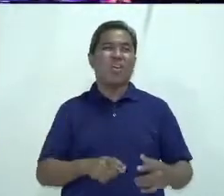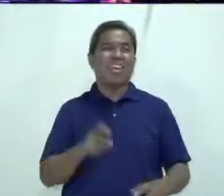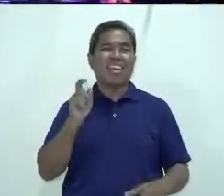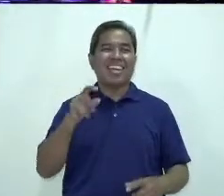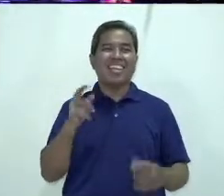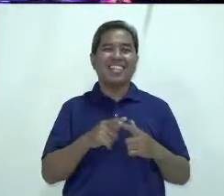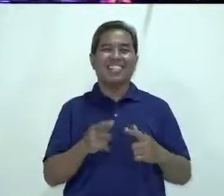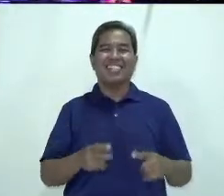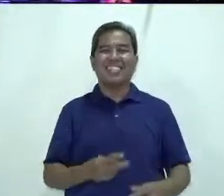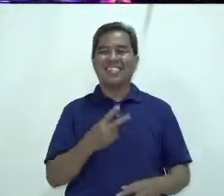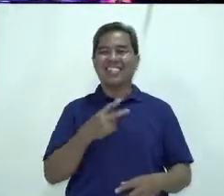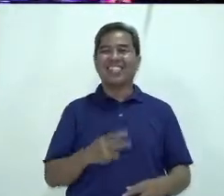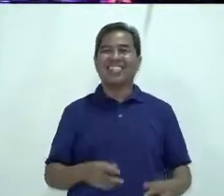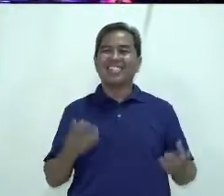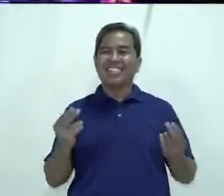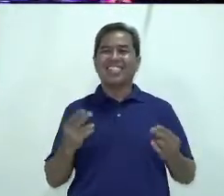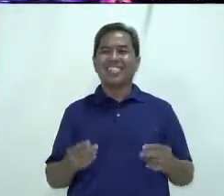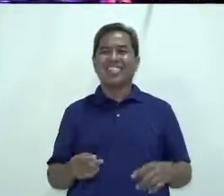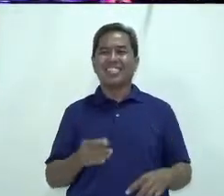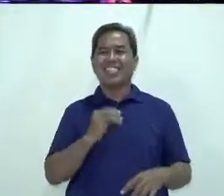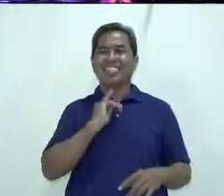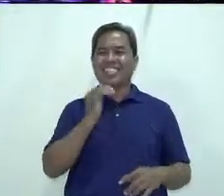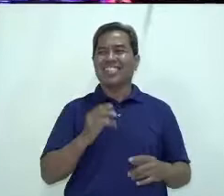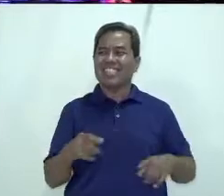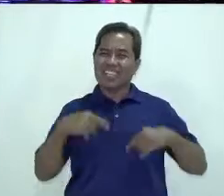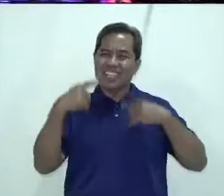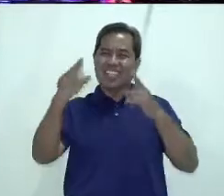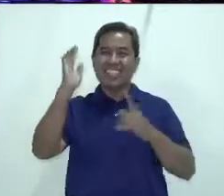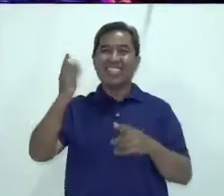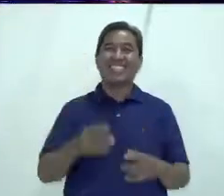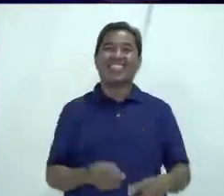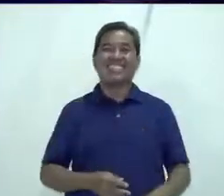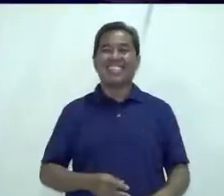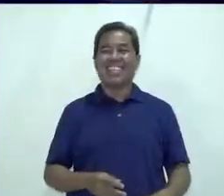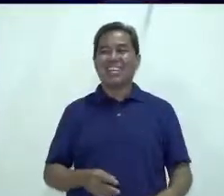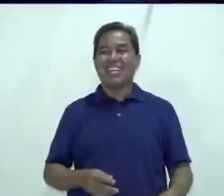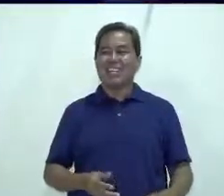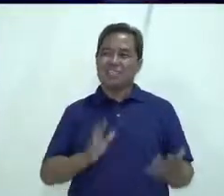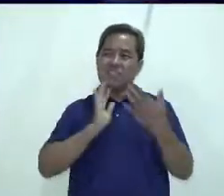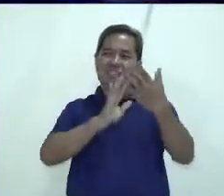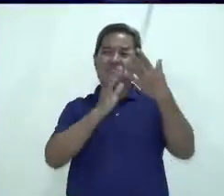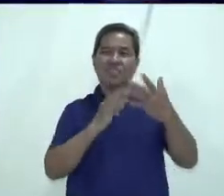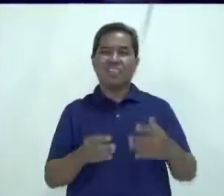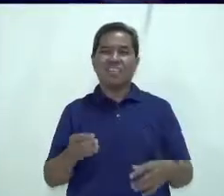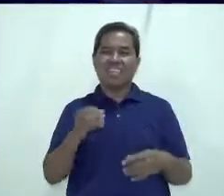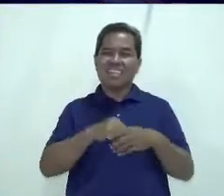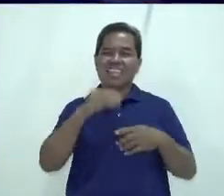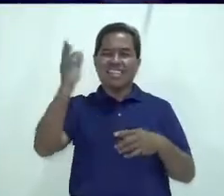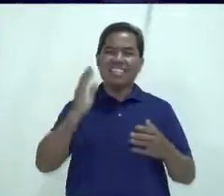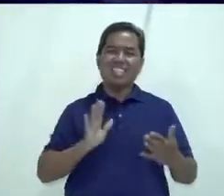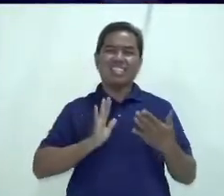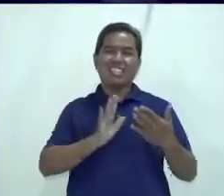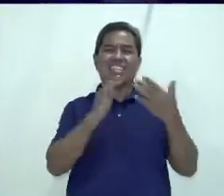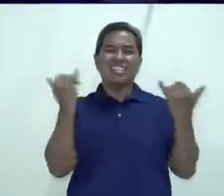God's presence. Because in his presence there is peace. Because in his presence there is freedom. There's